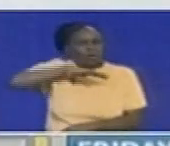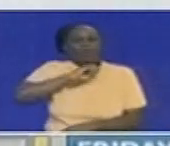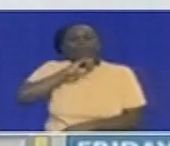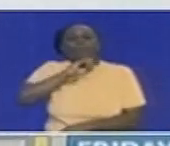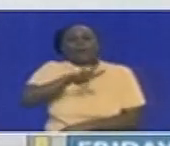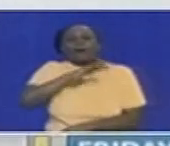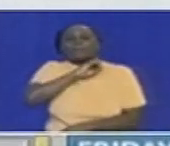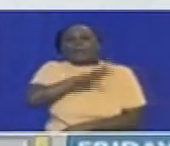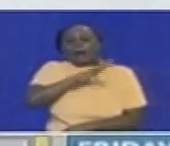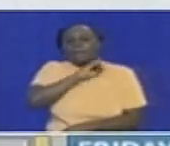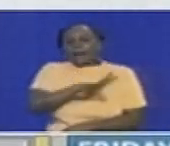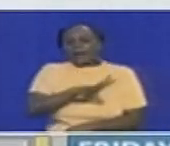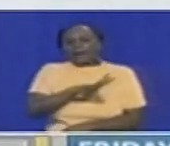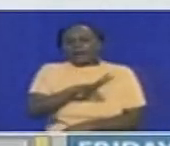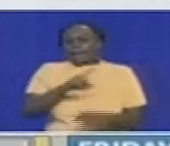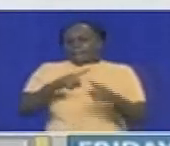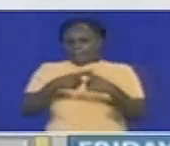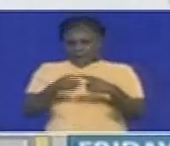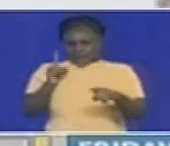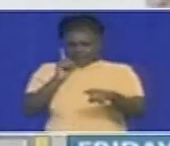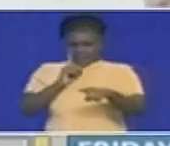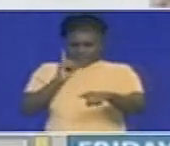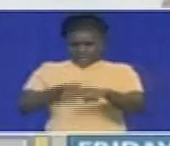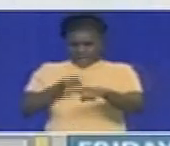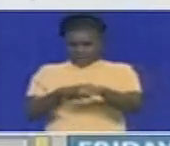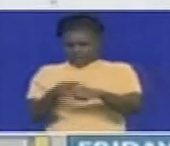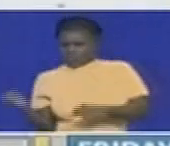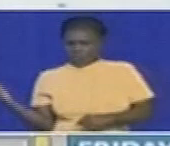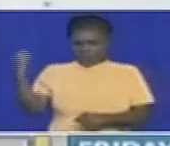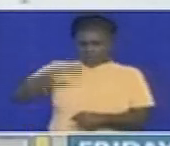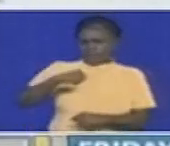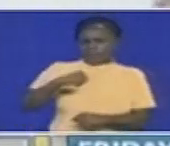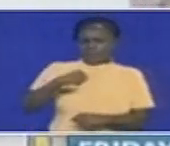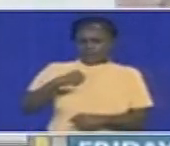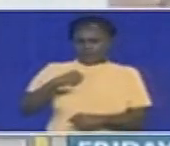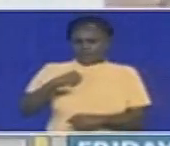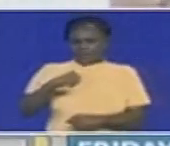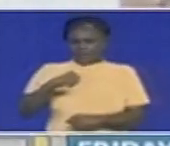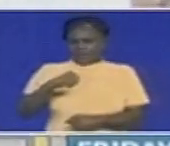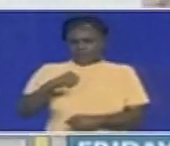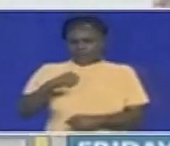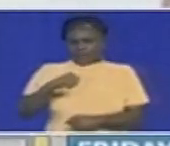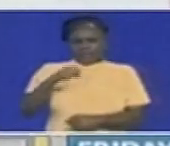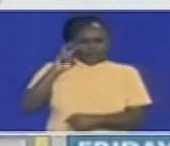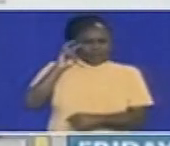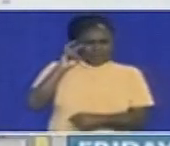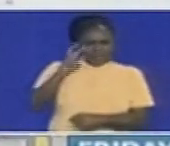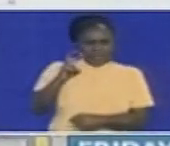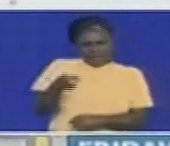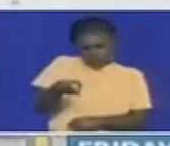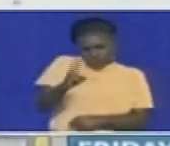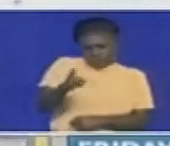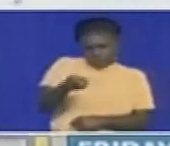kelele, lakini wakati tunaamka hivyo tunasikia sauti ya bunduki.